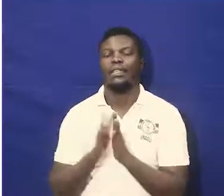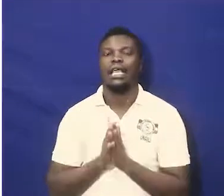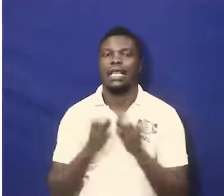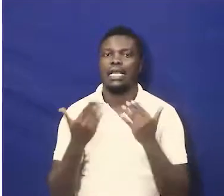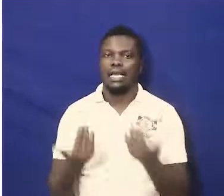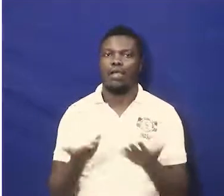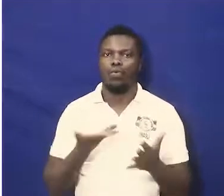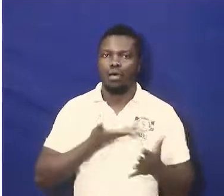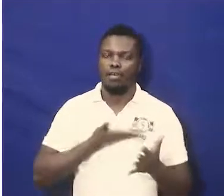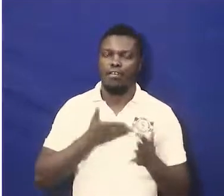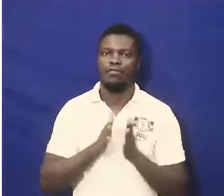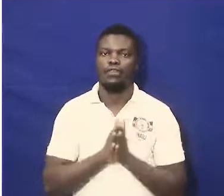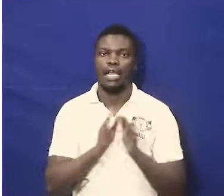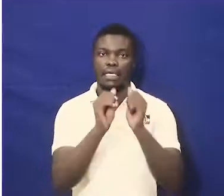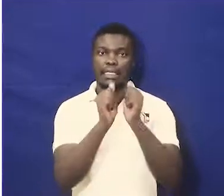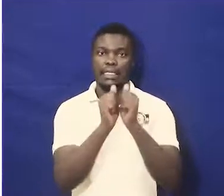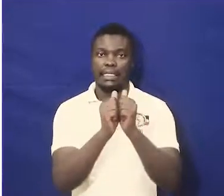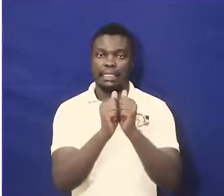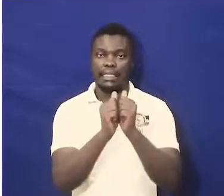So we are going to have